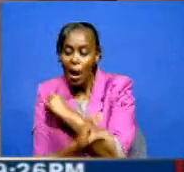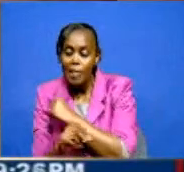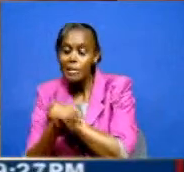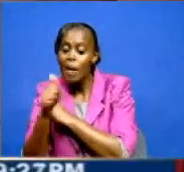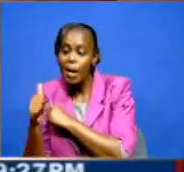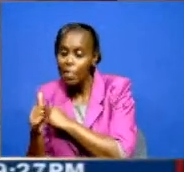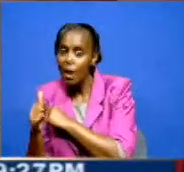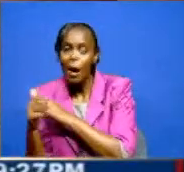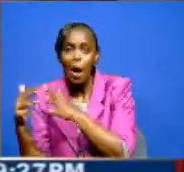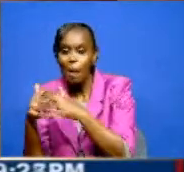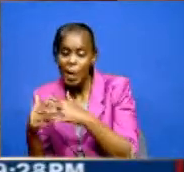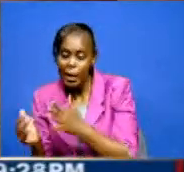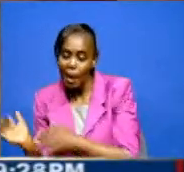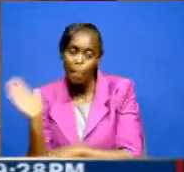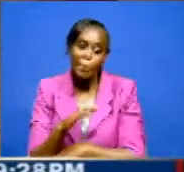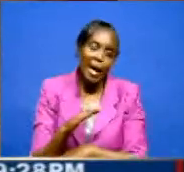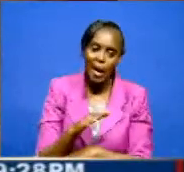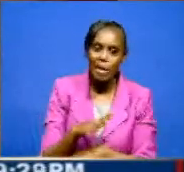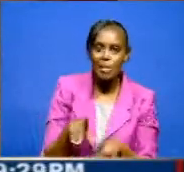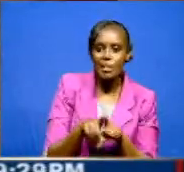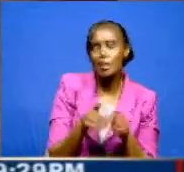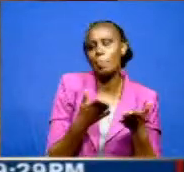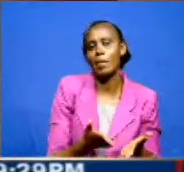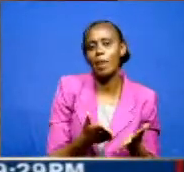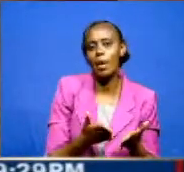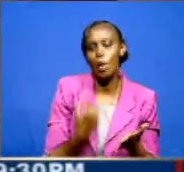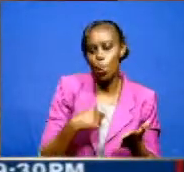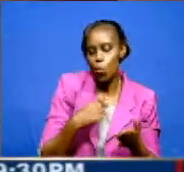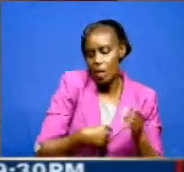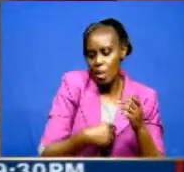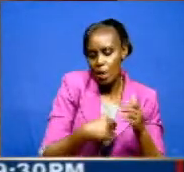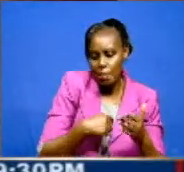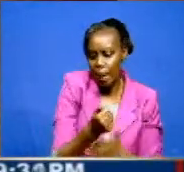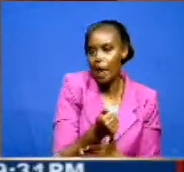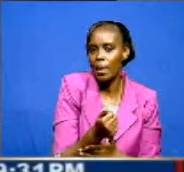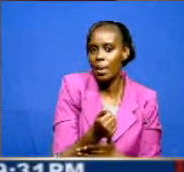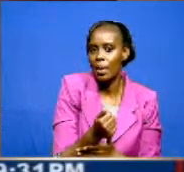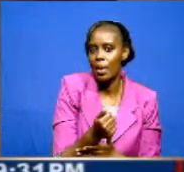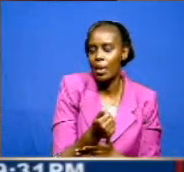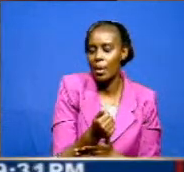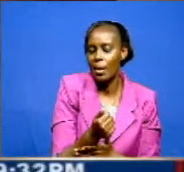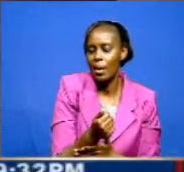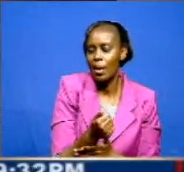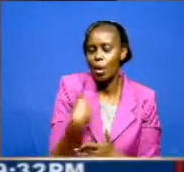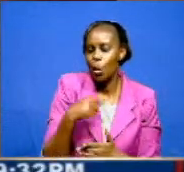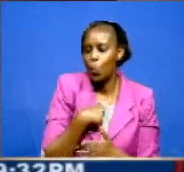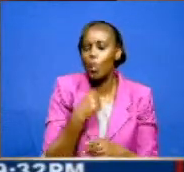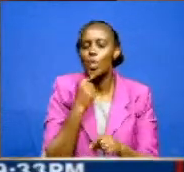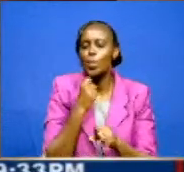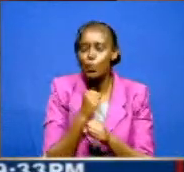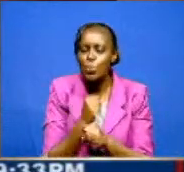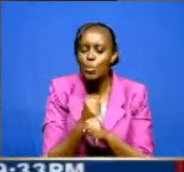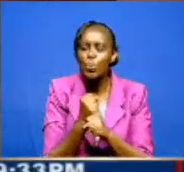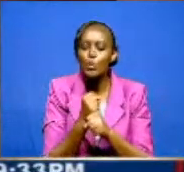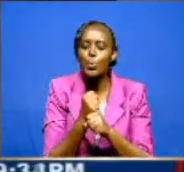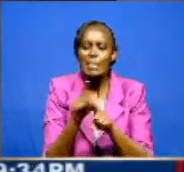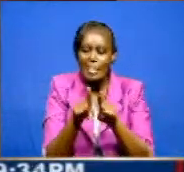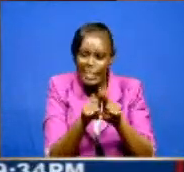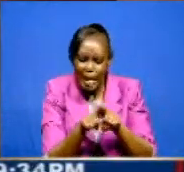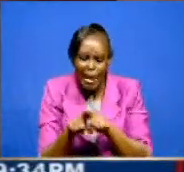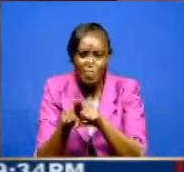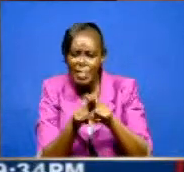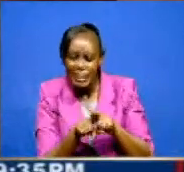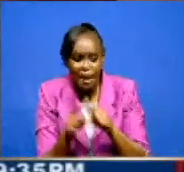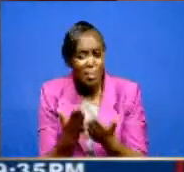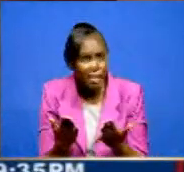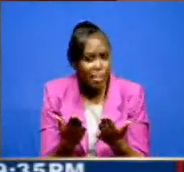Africa. If we are doing the same things, how can we get different results? How can we get different results?